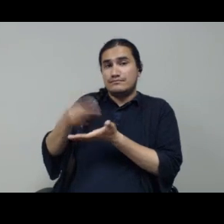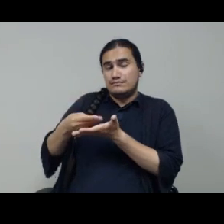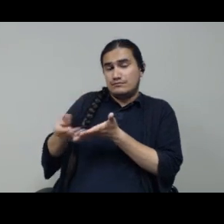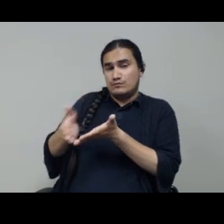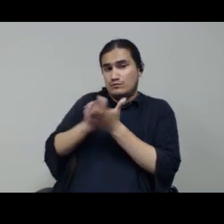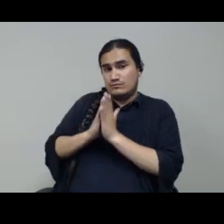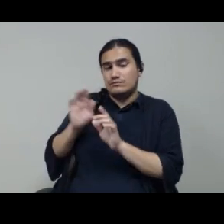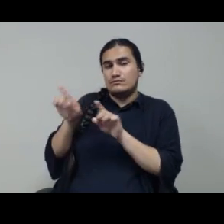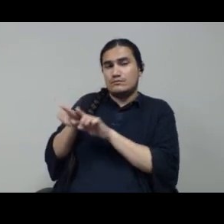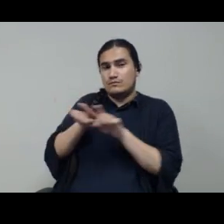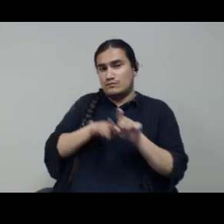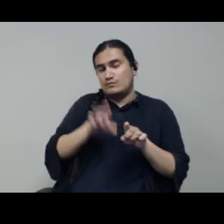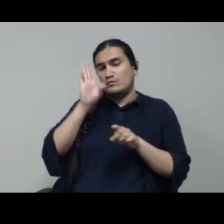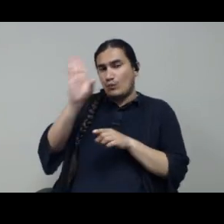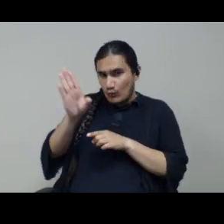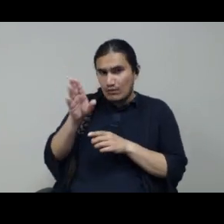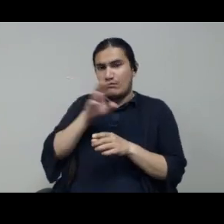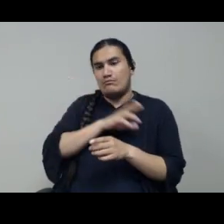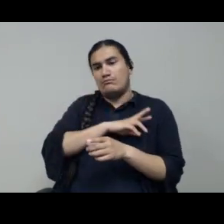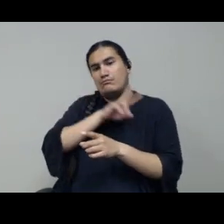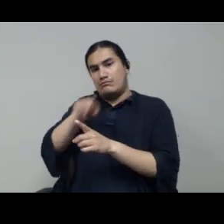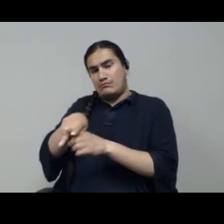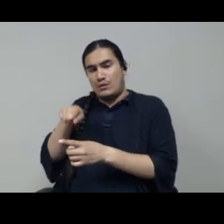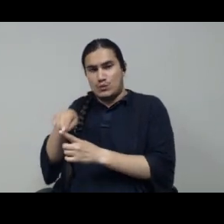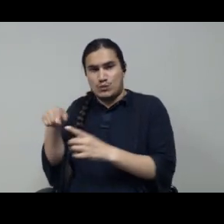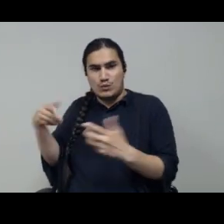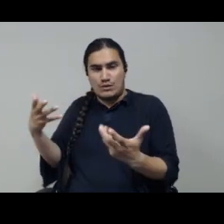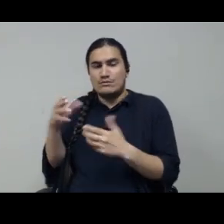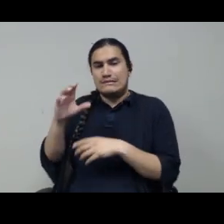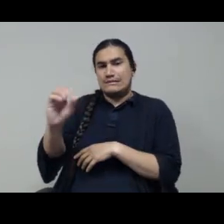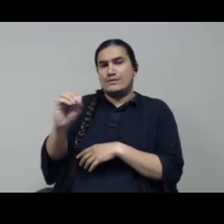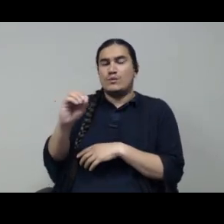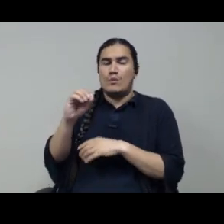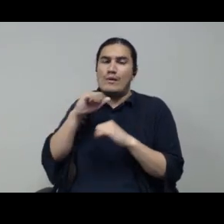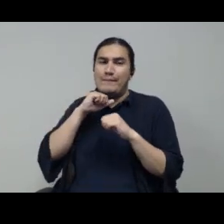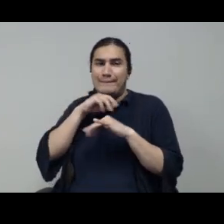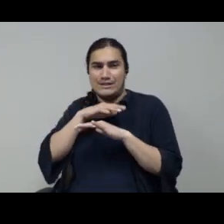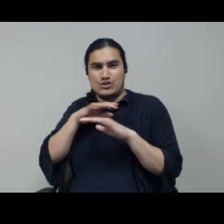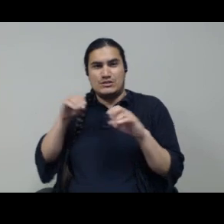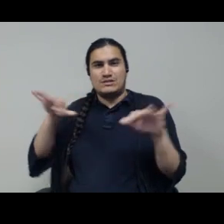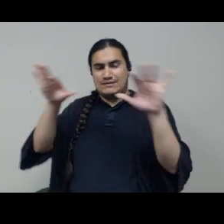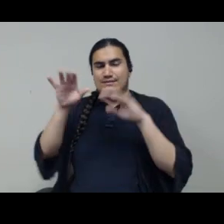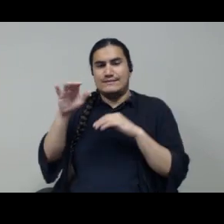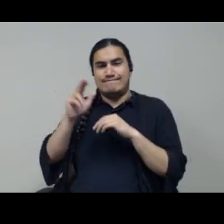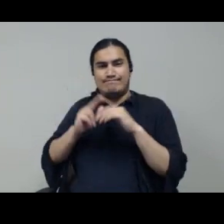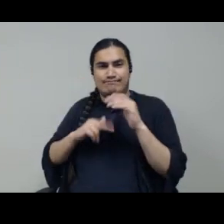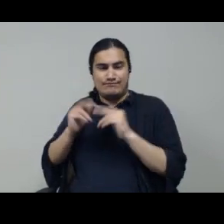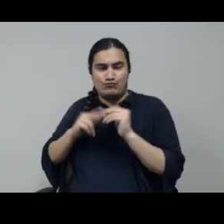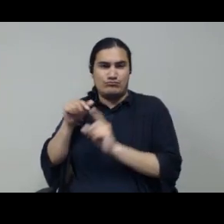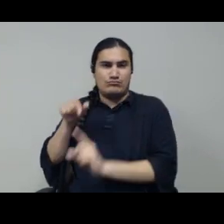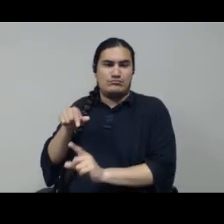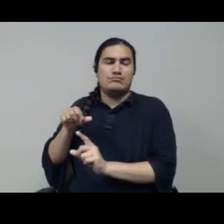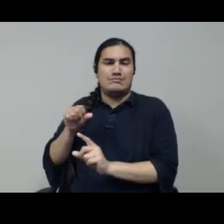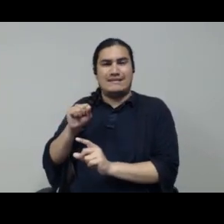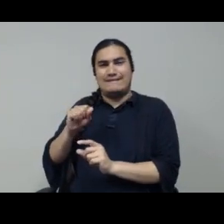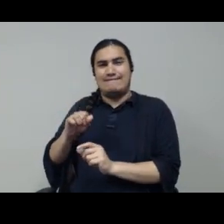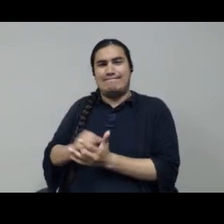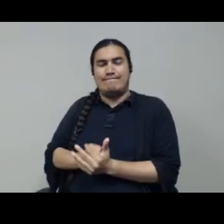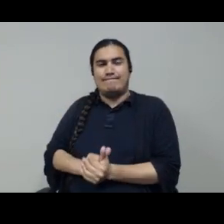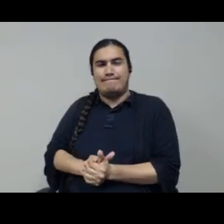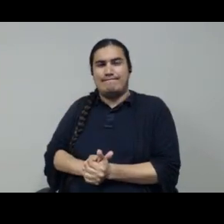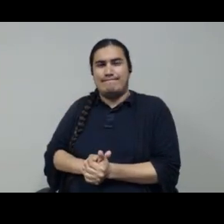also it will also go to zero emissions infrastructure. And some of the